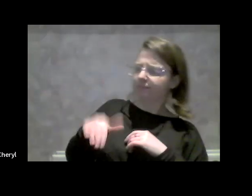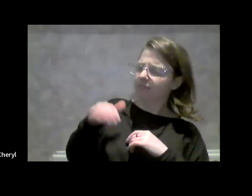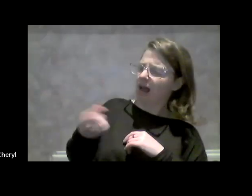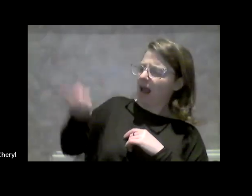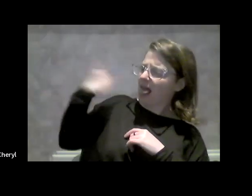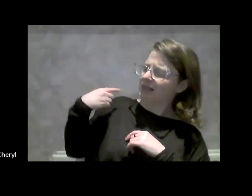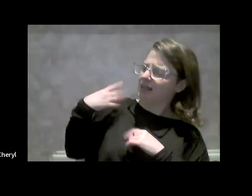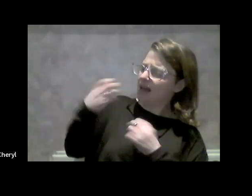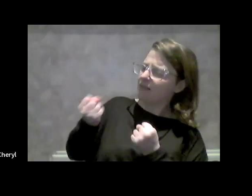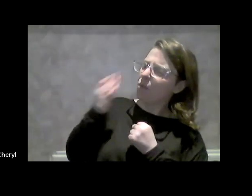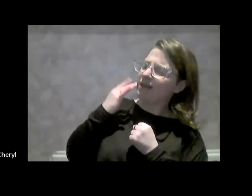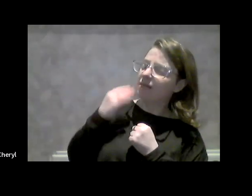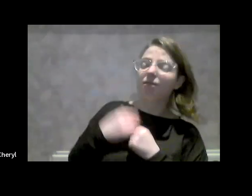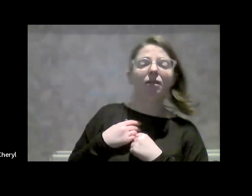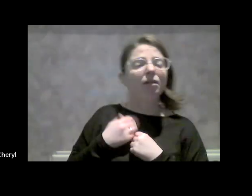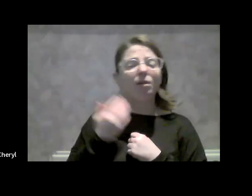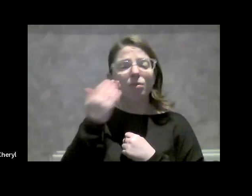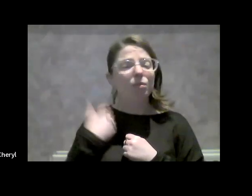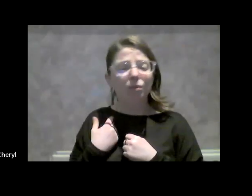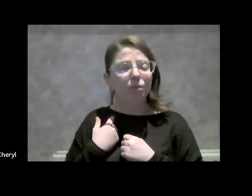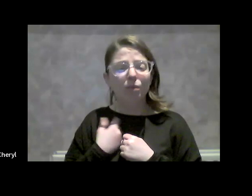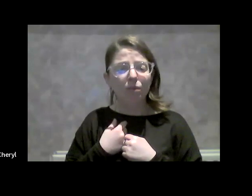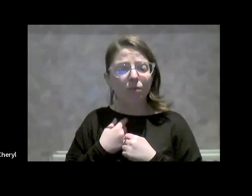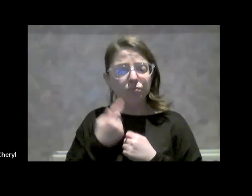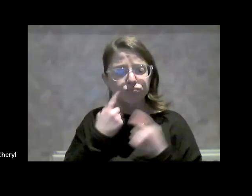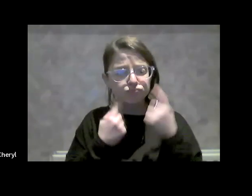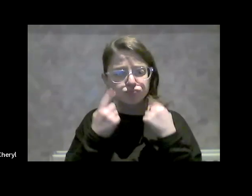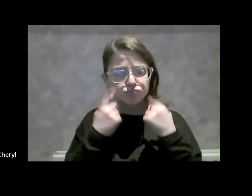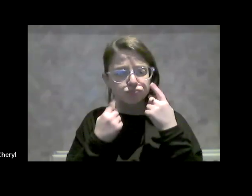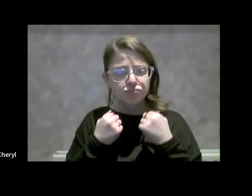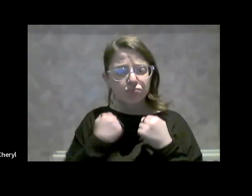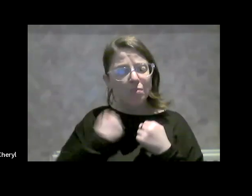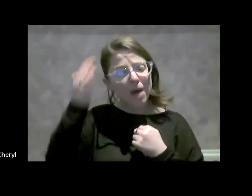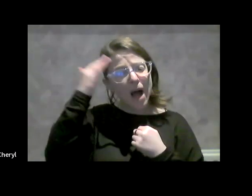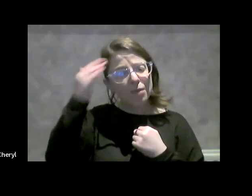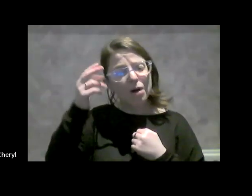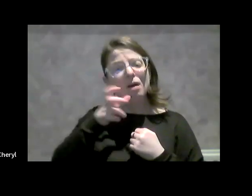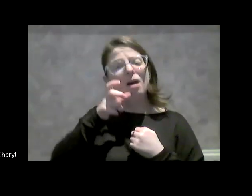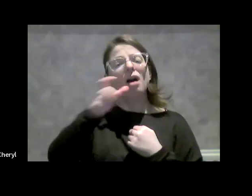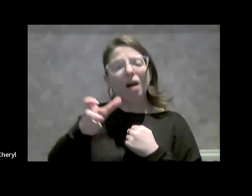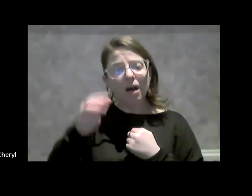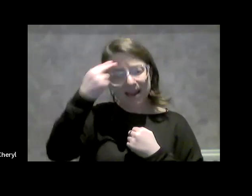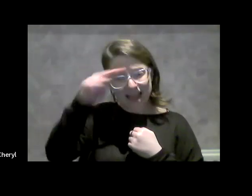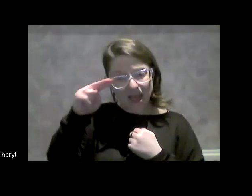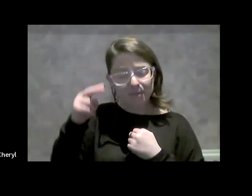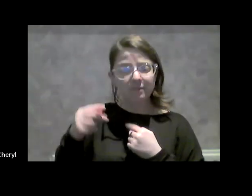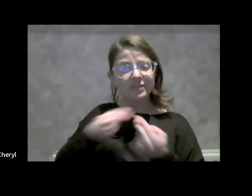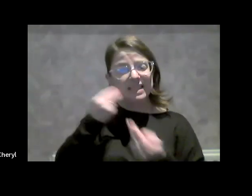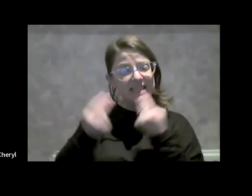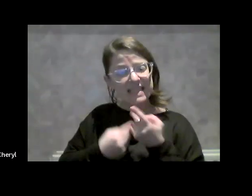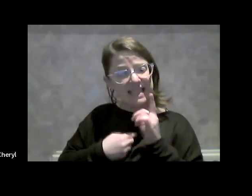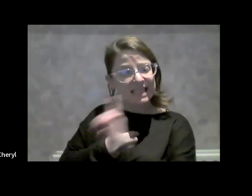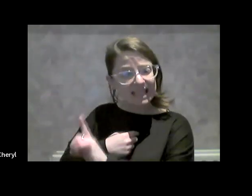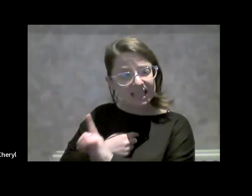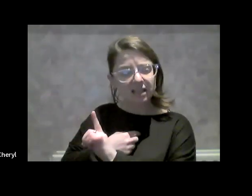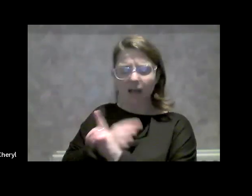had it? Dunno, sobbing now. Maybe when my mum called me in for my tea. The tears started to